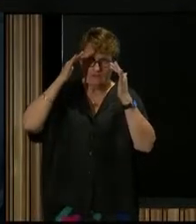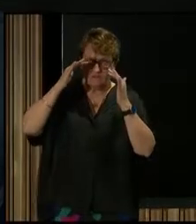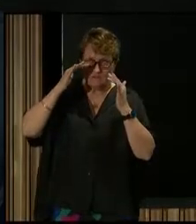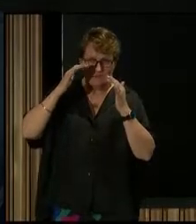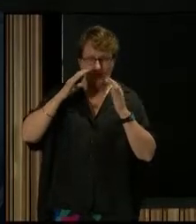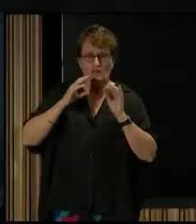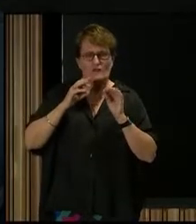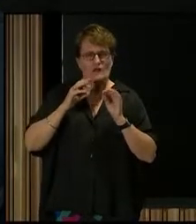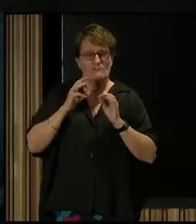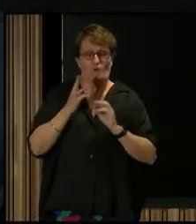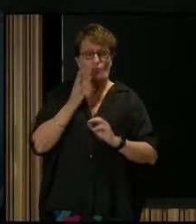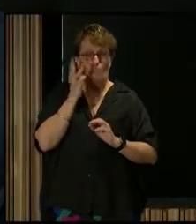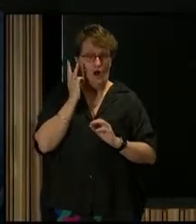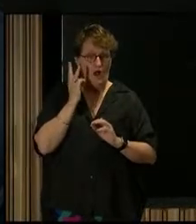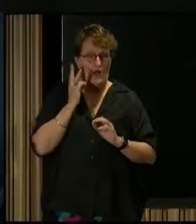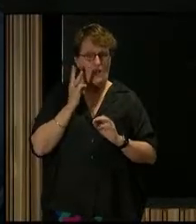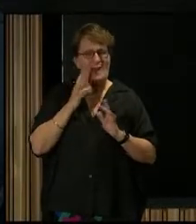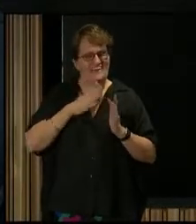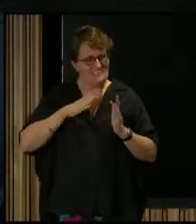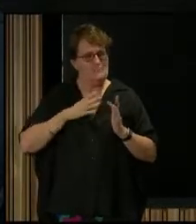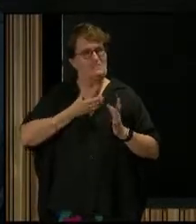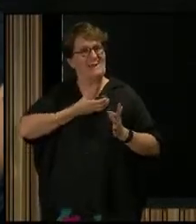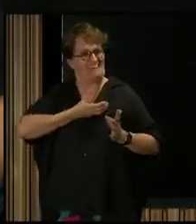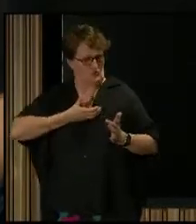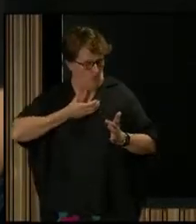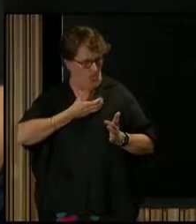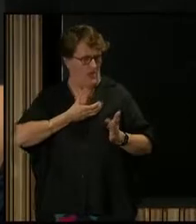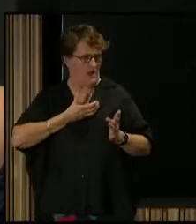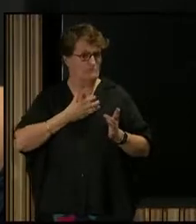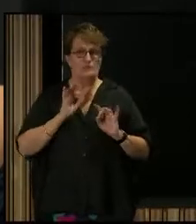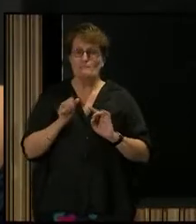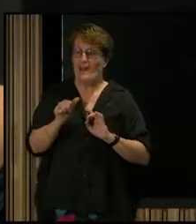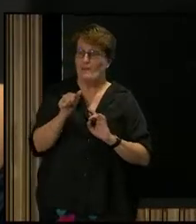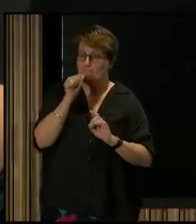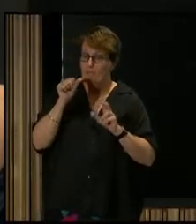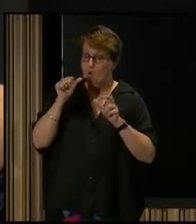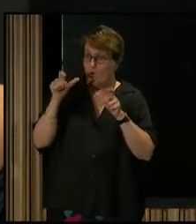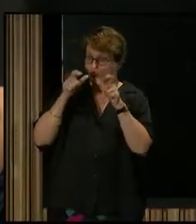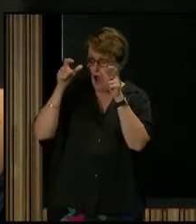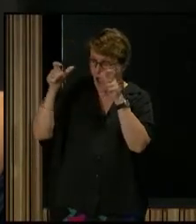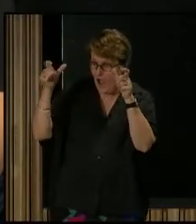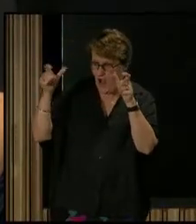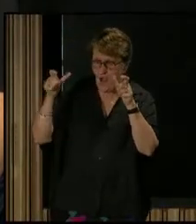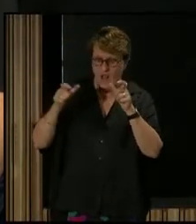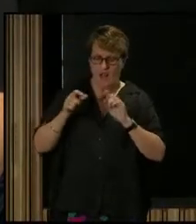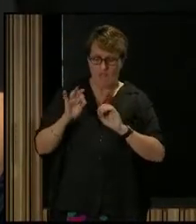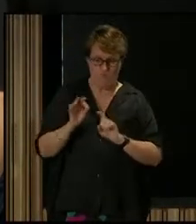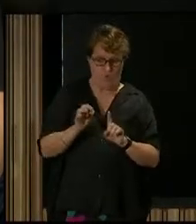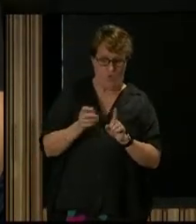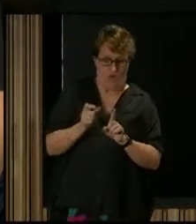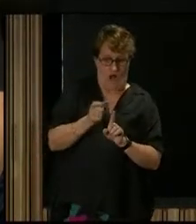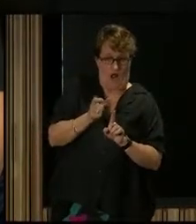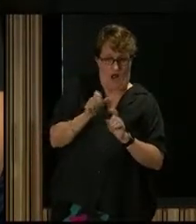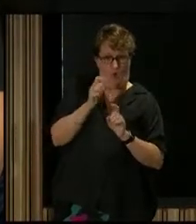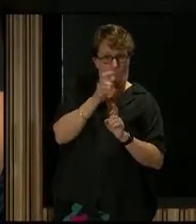If I'm having a wine, I'm somewhere comfortable with friends. But at Pub Choir, just putting the word pub... it's not really